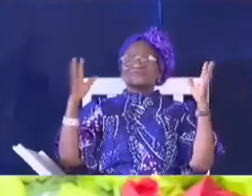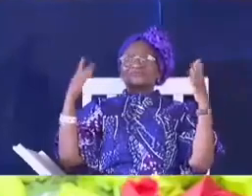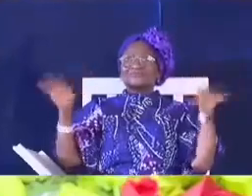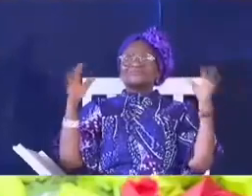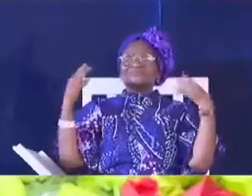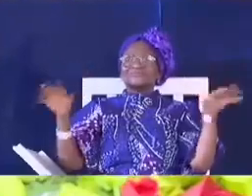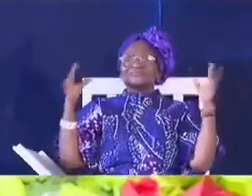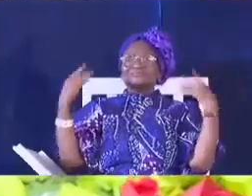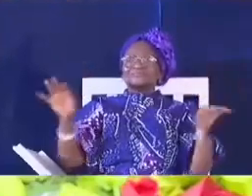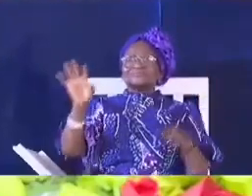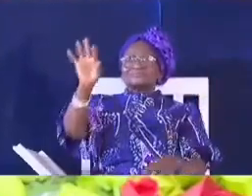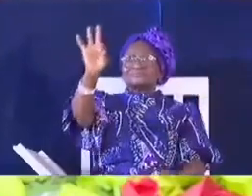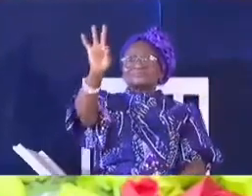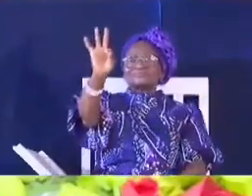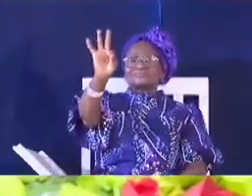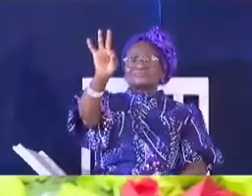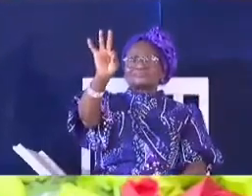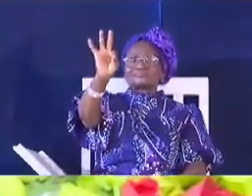Nine.